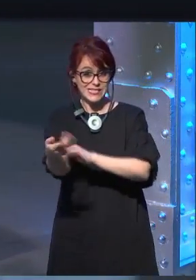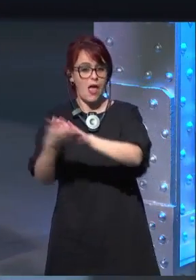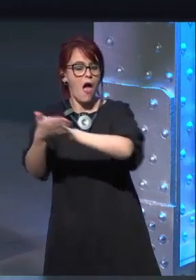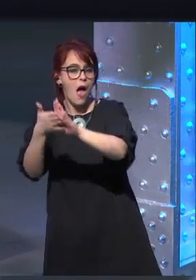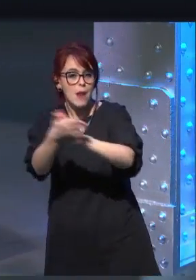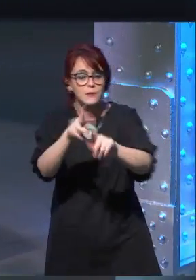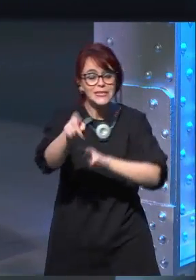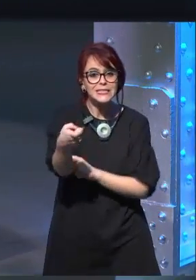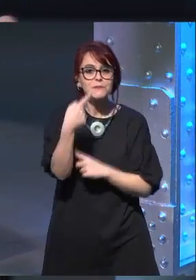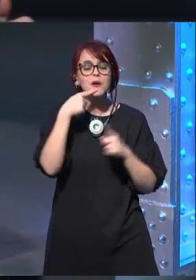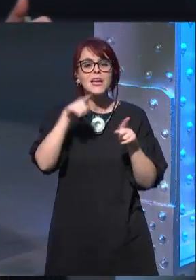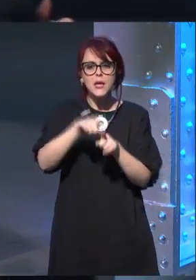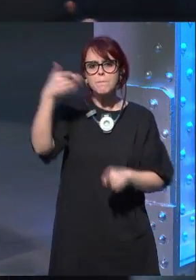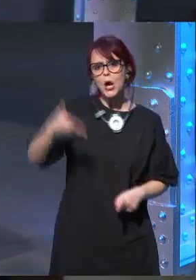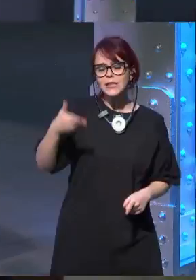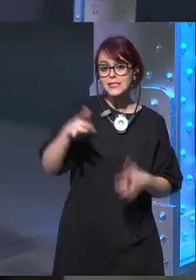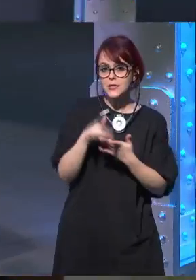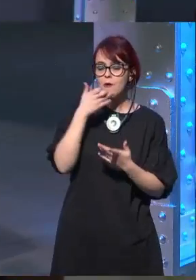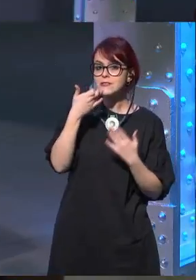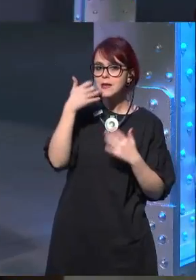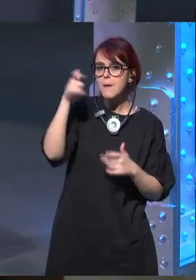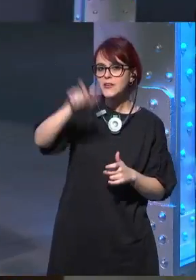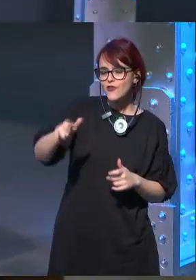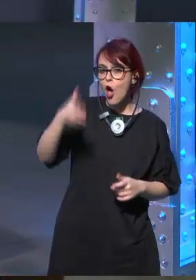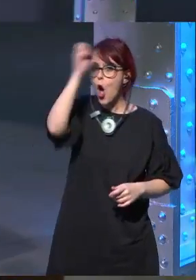down how important testimonials are. Okay?